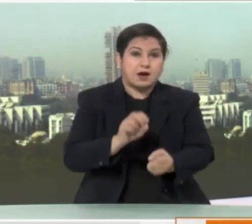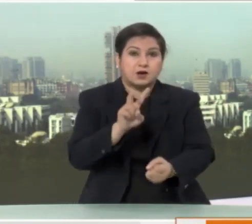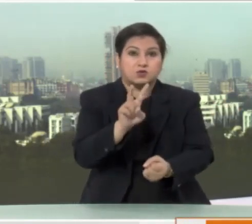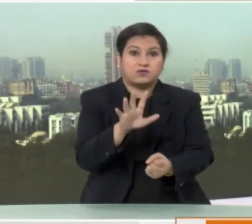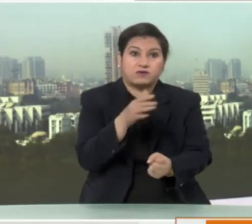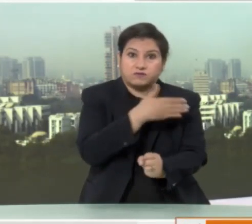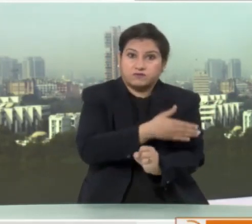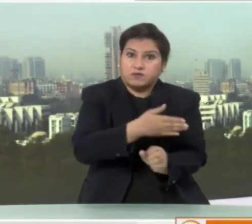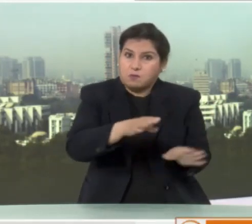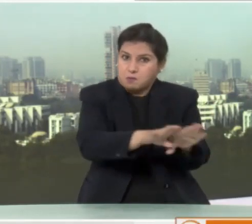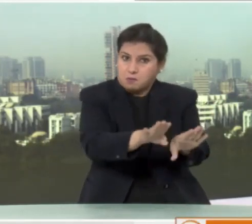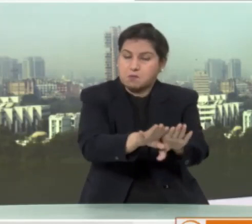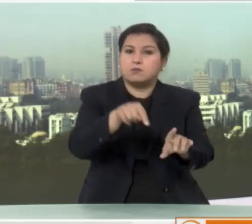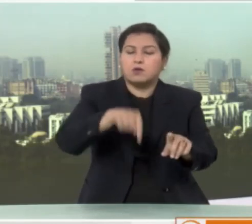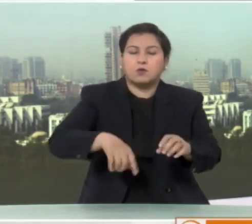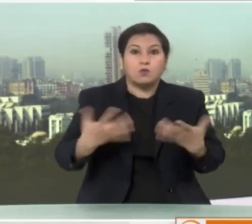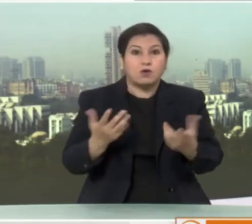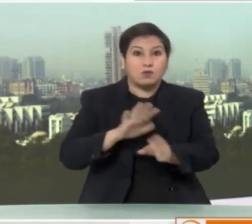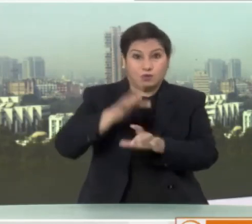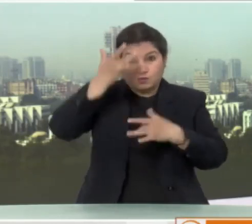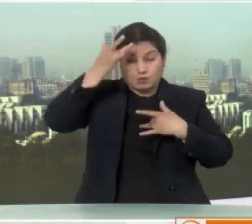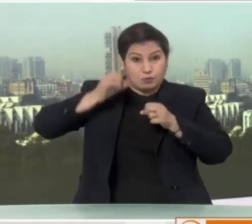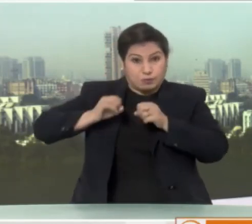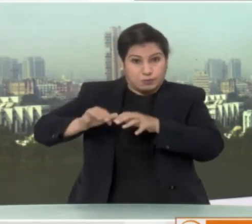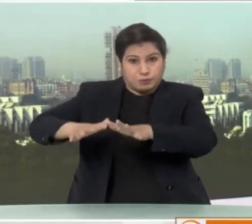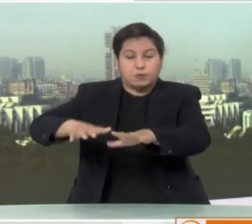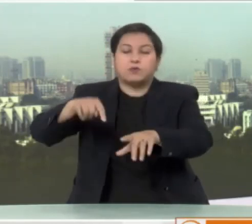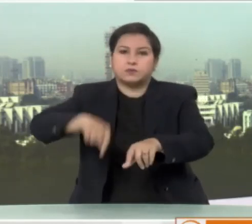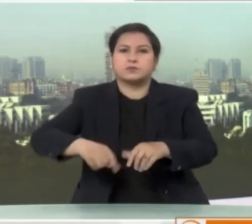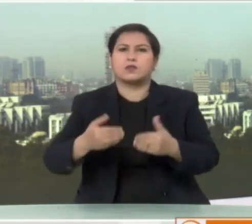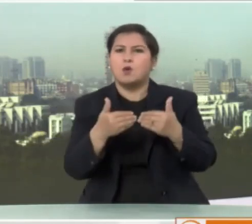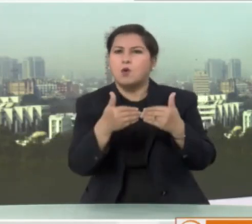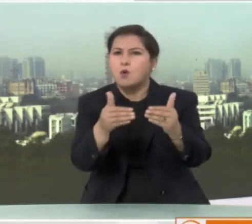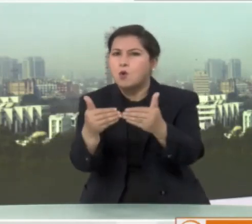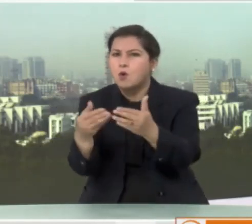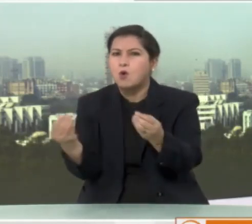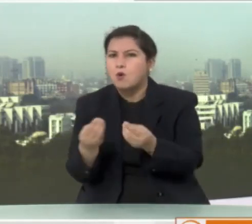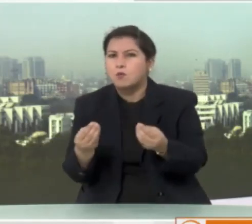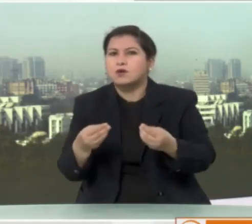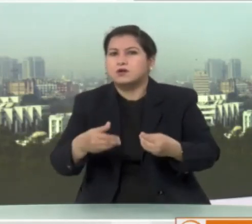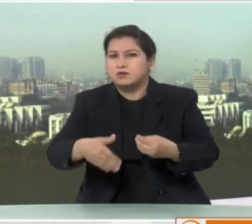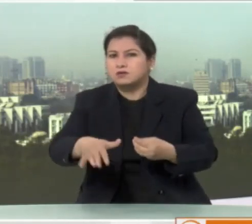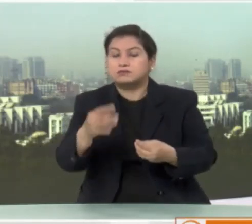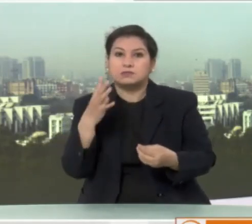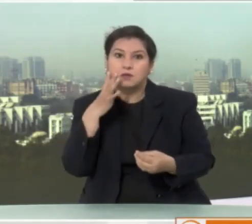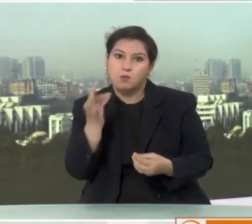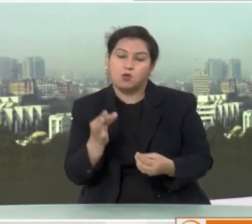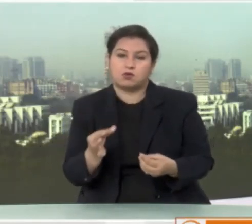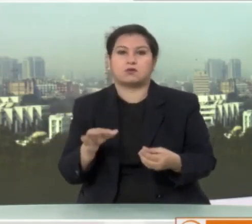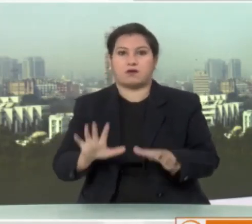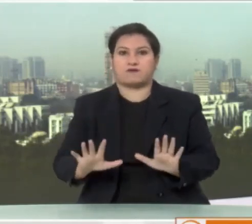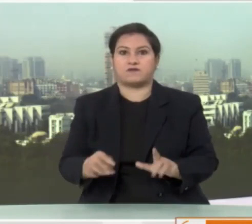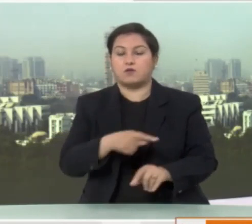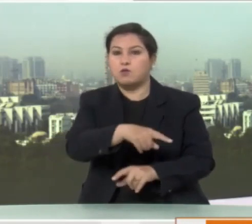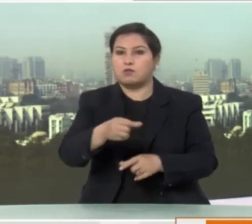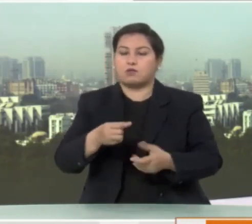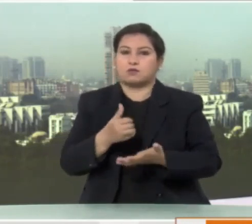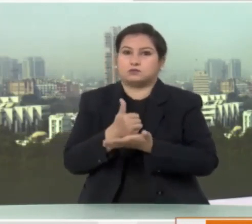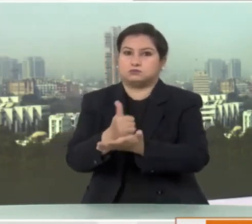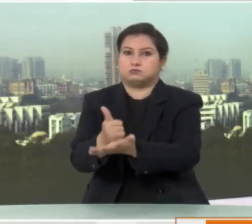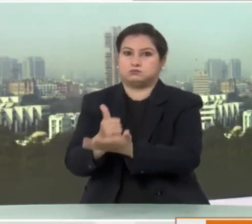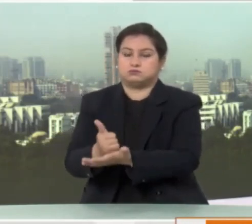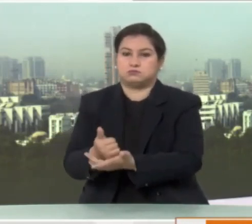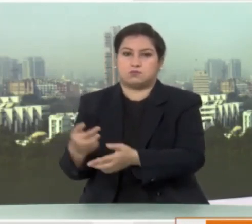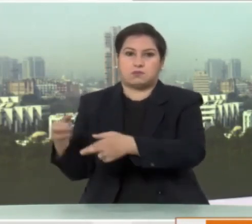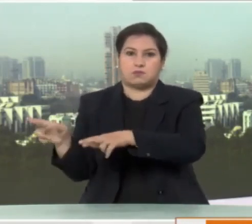to contain the spread of coronavirus began. Opening of all these booking facilities once again will mark an important step